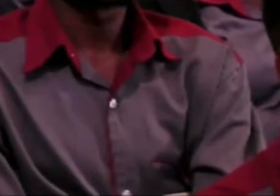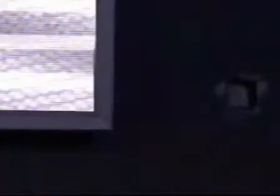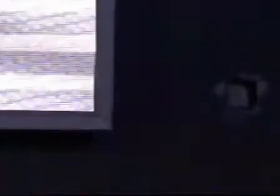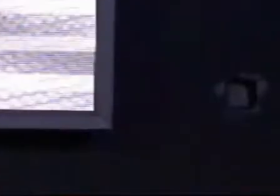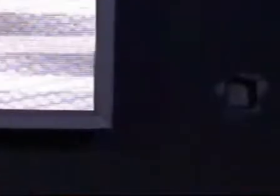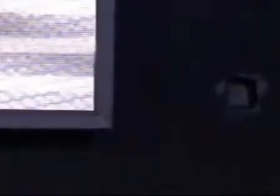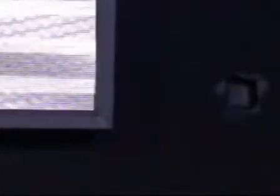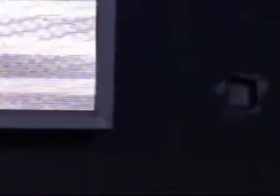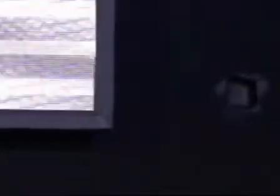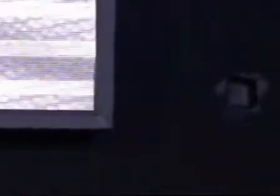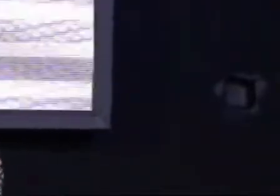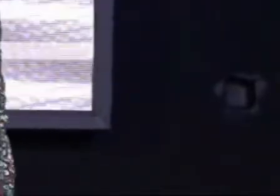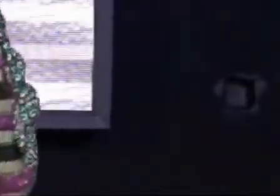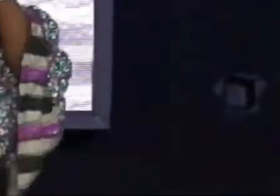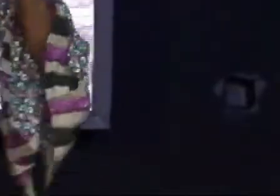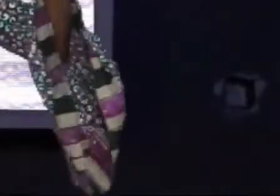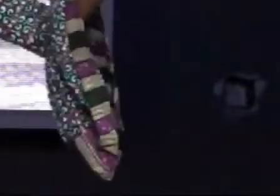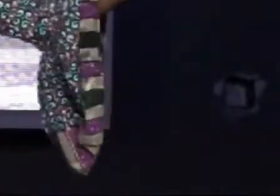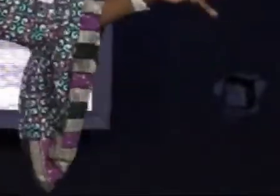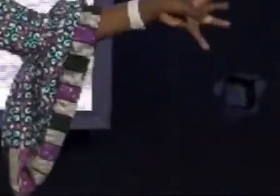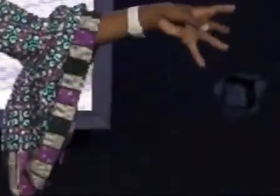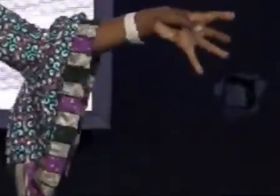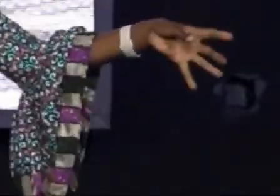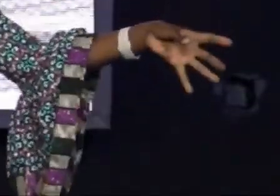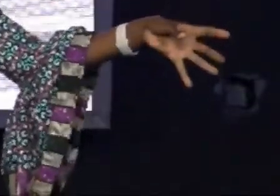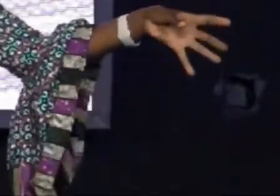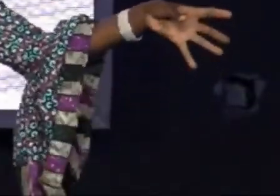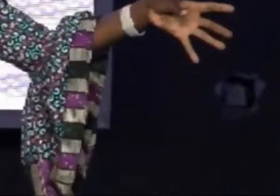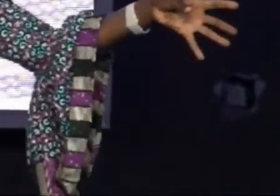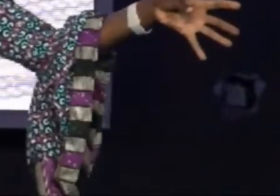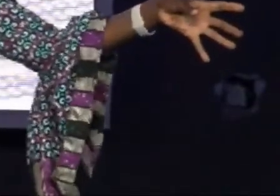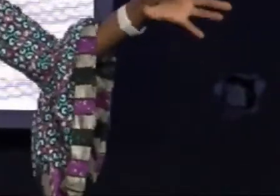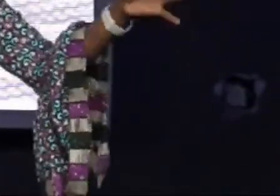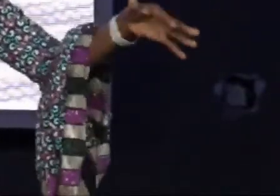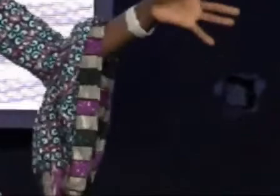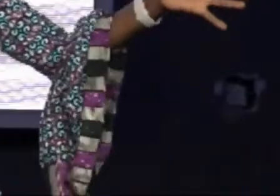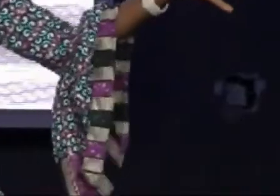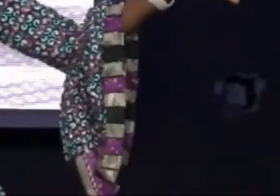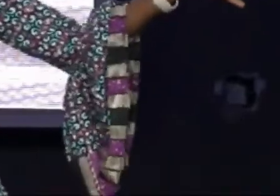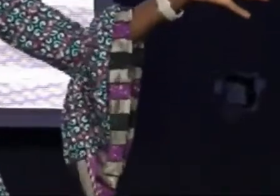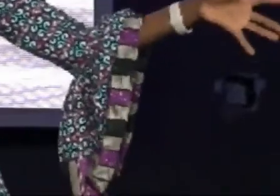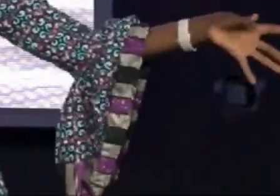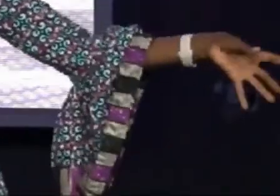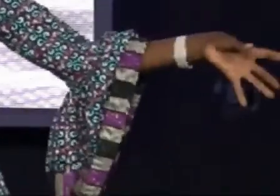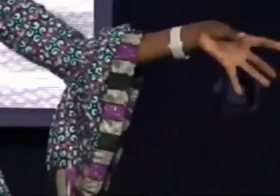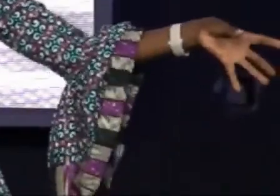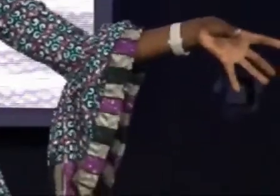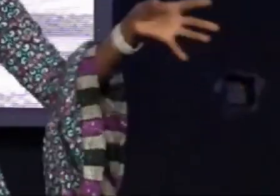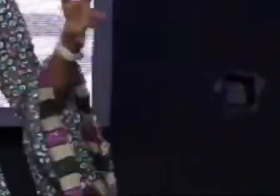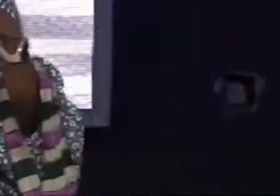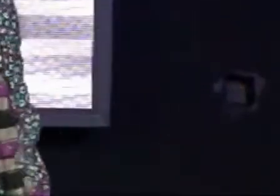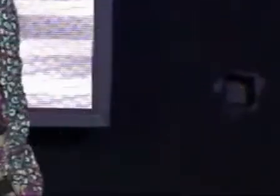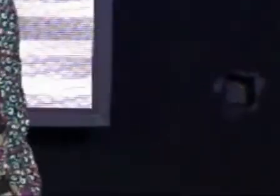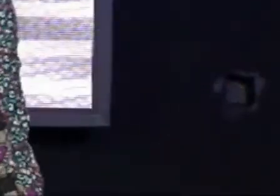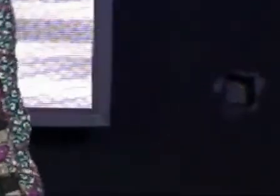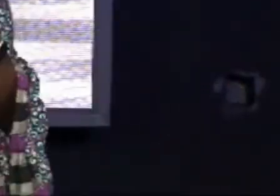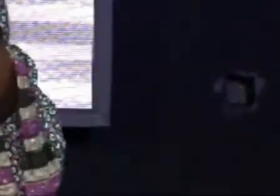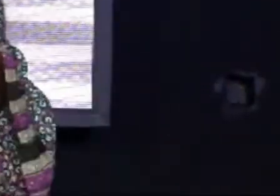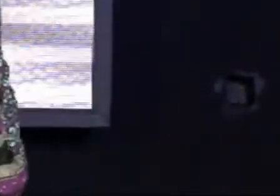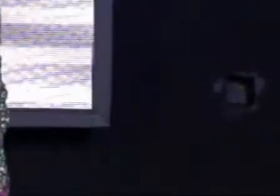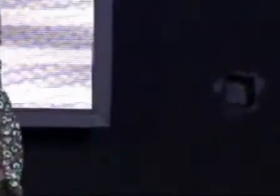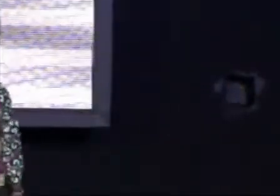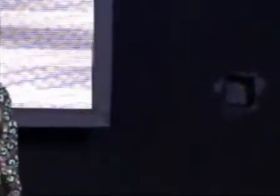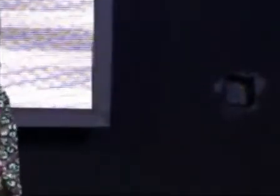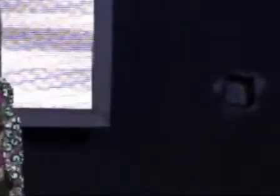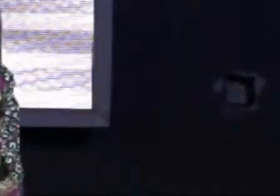of TVET. They laughed at us when I was in university. And I was in university. So you can imagine